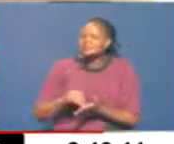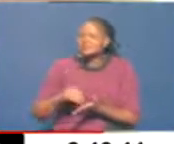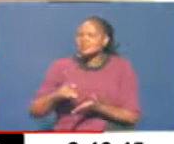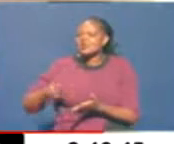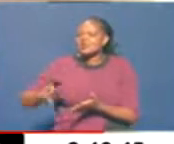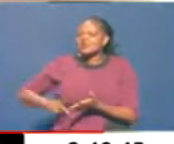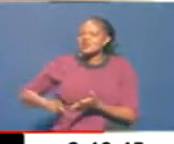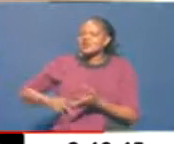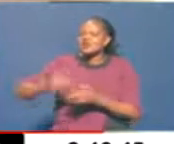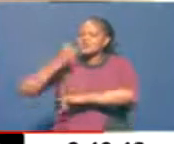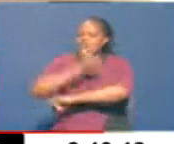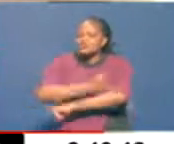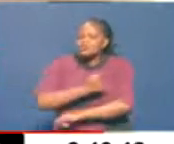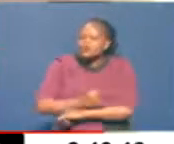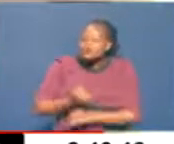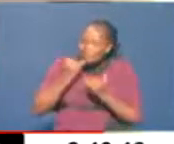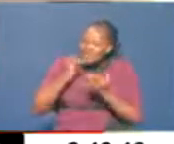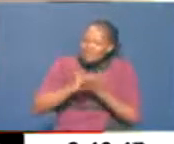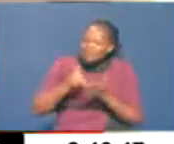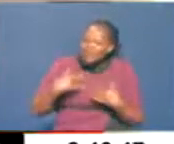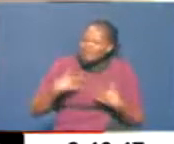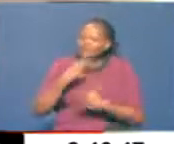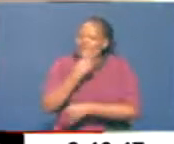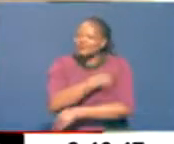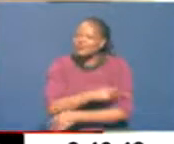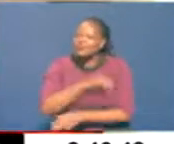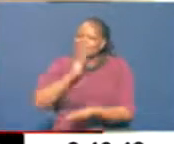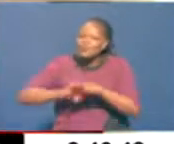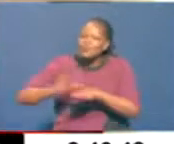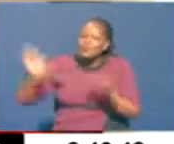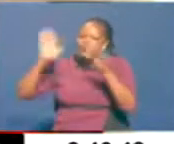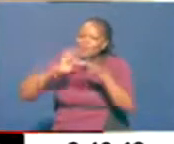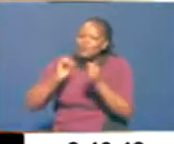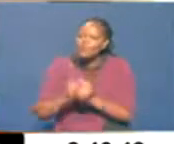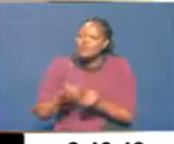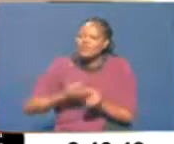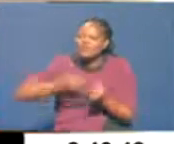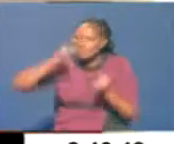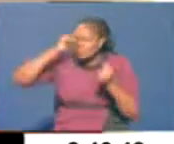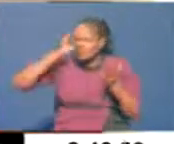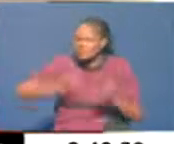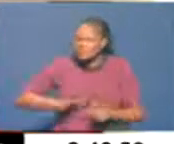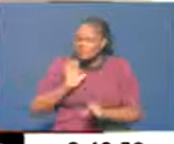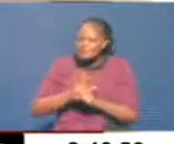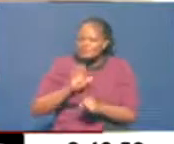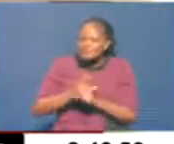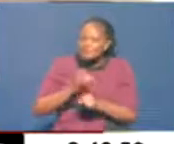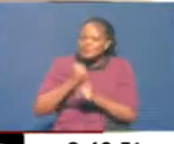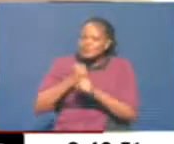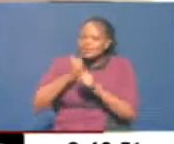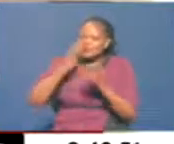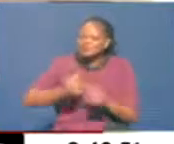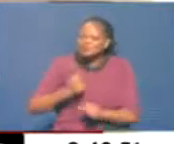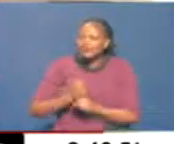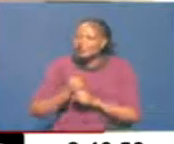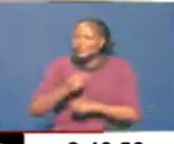oxygen available in our health facilities, good collaborations with Council of Governors, more staff working in the health